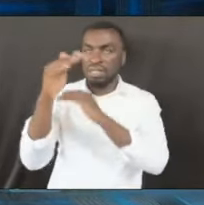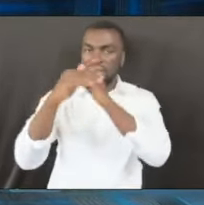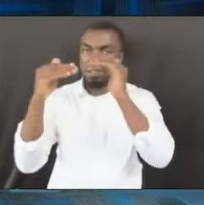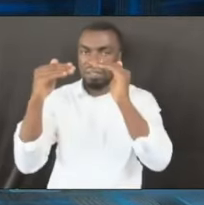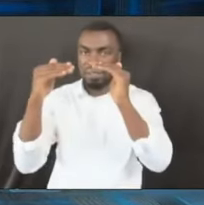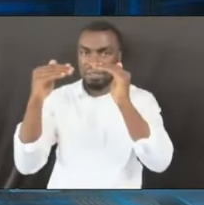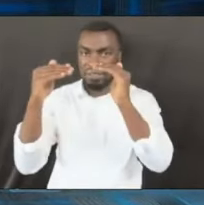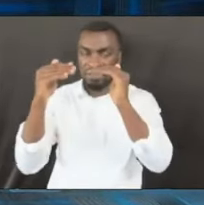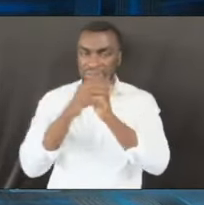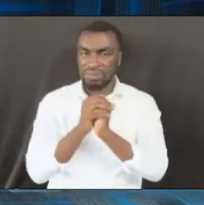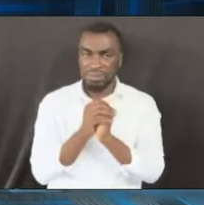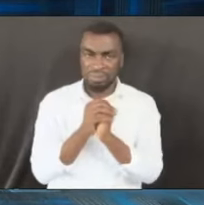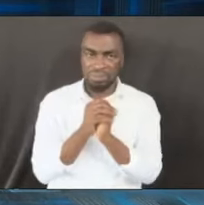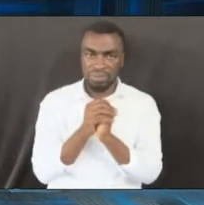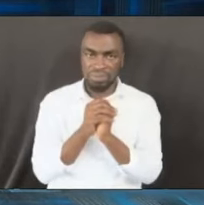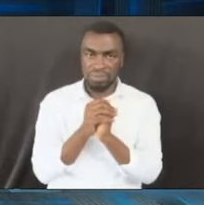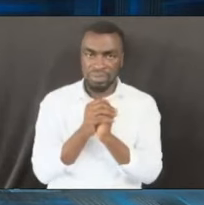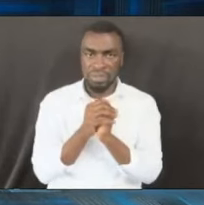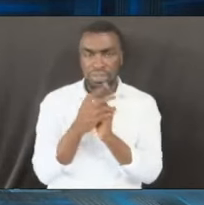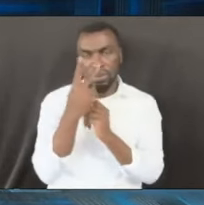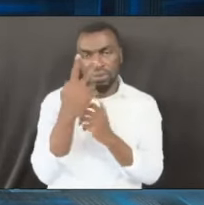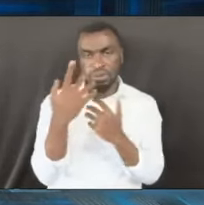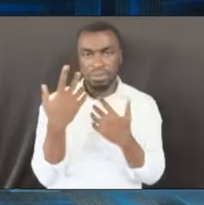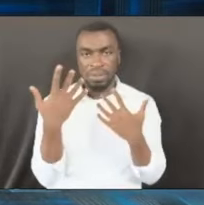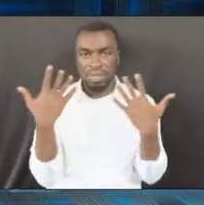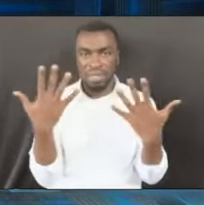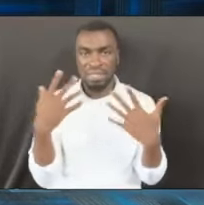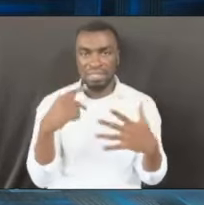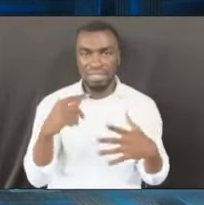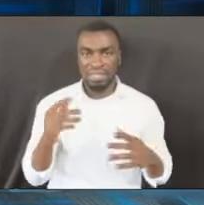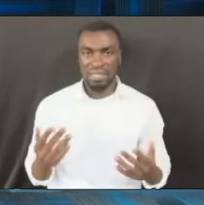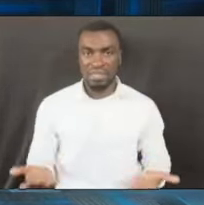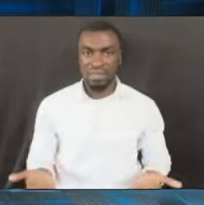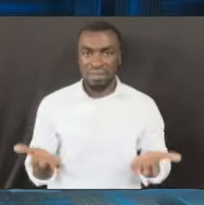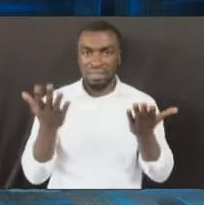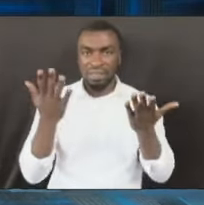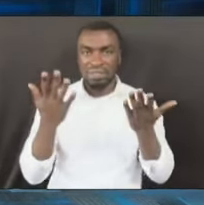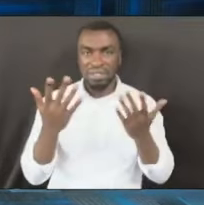raised two hands. It looks like he wants it more than I do. God bless you.